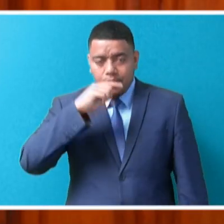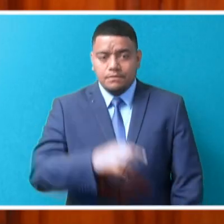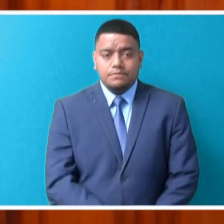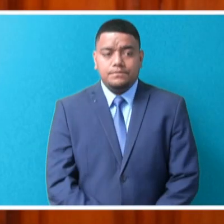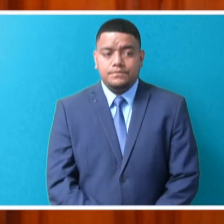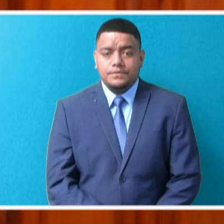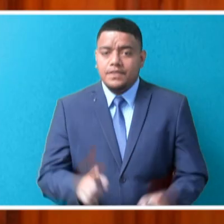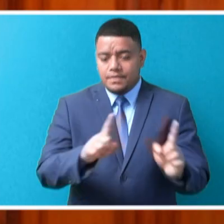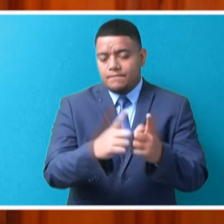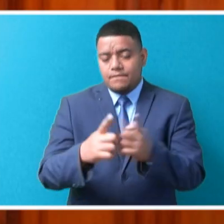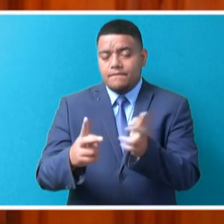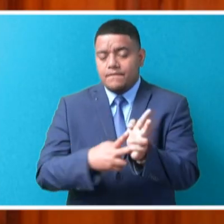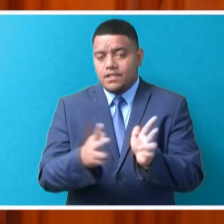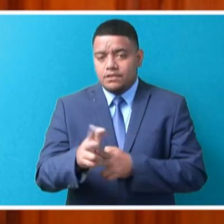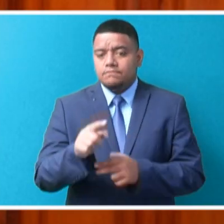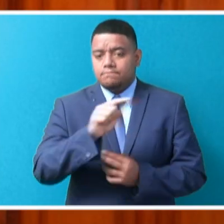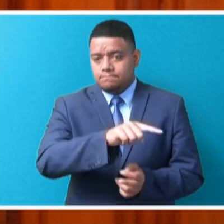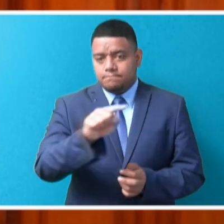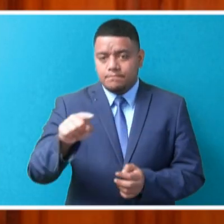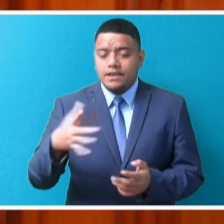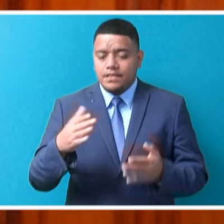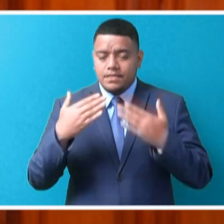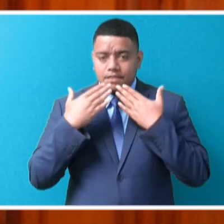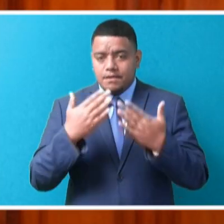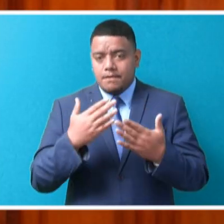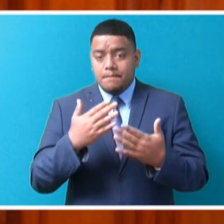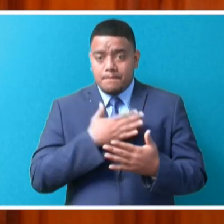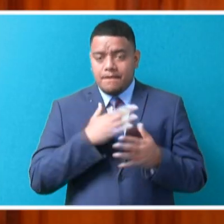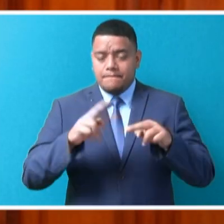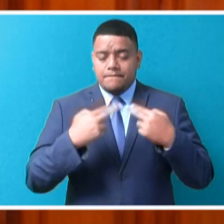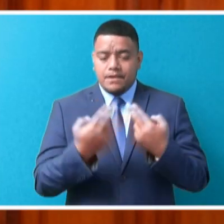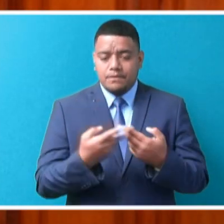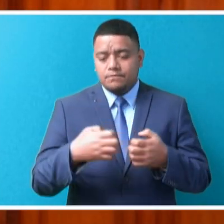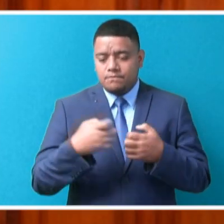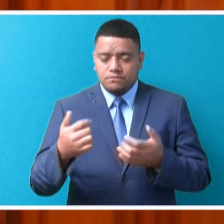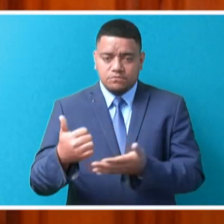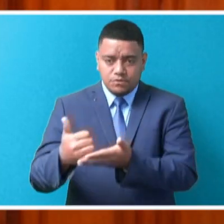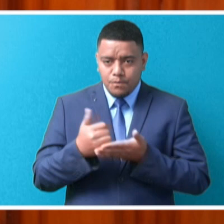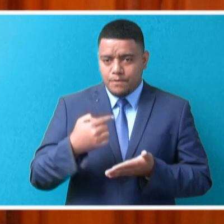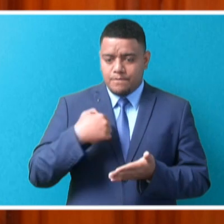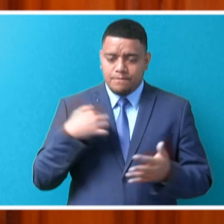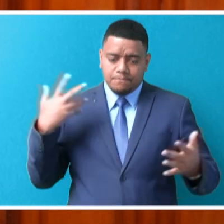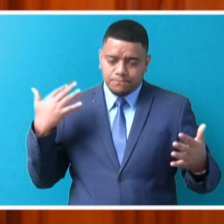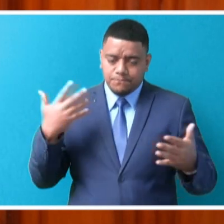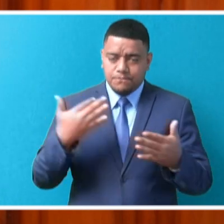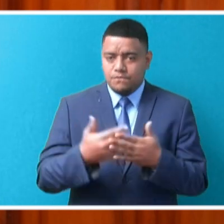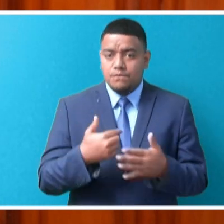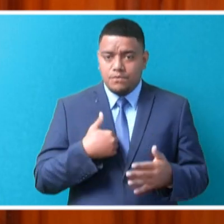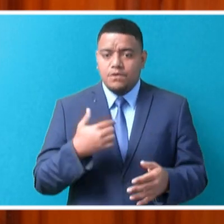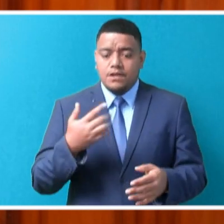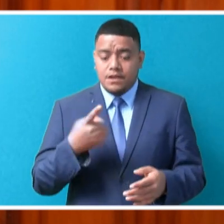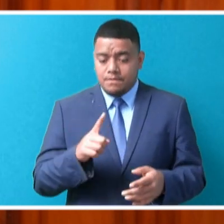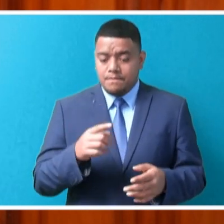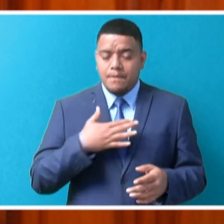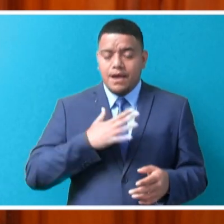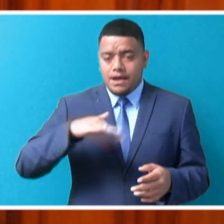Honourable Speaker, I would like to thank my family and extended family for the endless support and prayerful hearts. To my husband and my